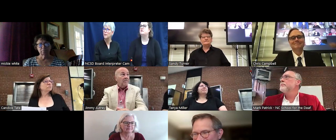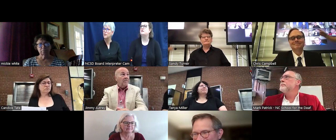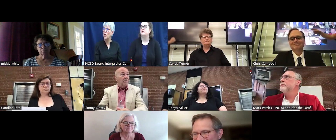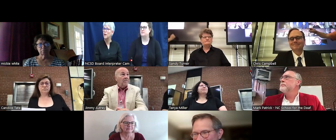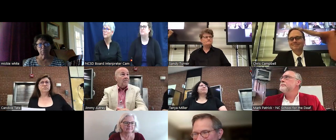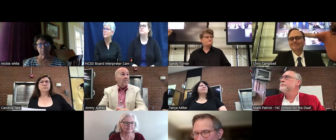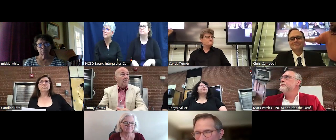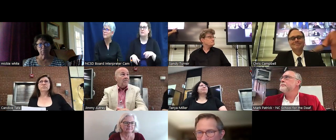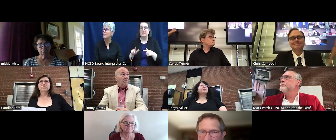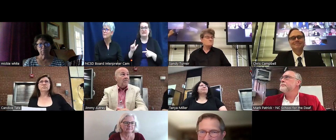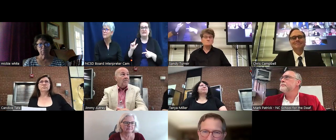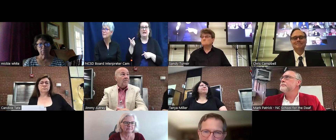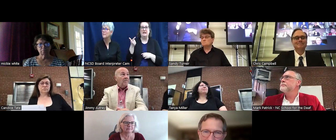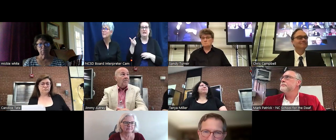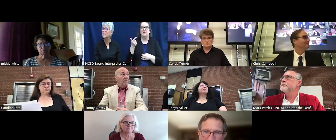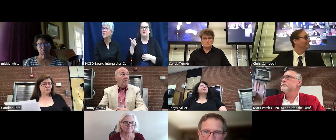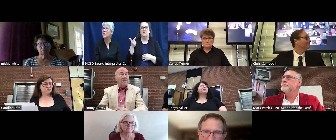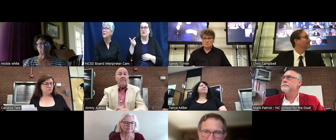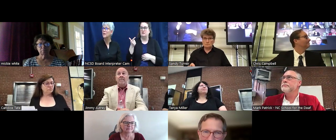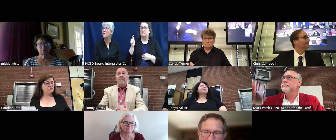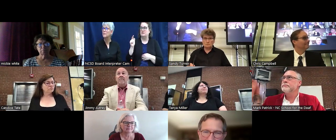second?